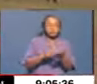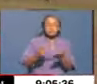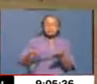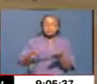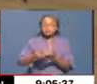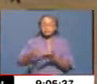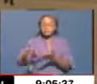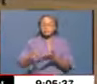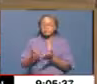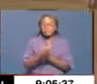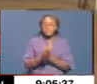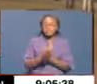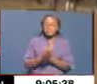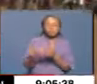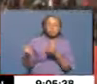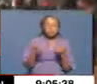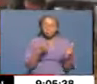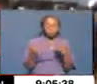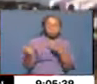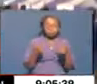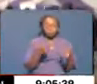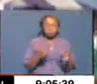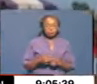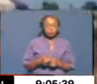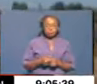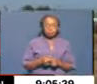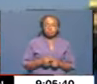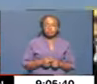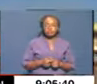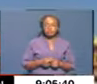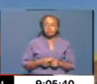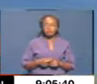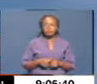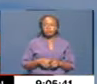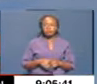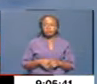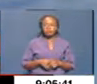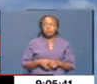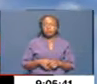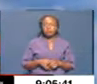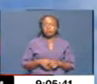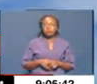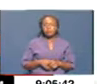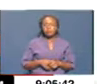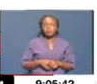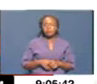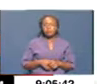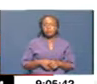Ol-Moran skirmishes. For Prime Edition, I'm Ben Troy Ndua.